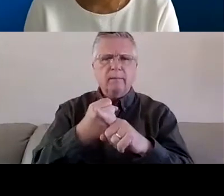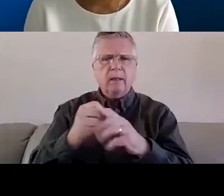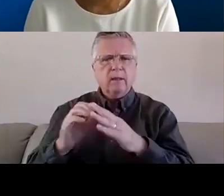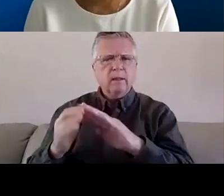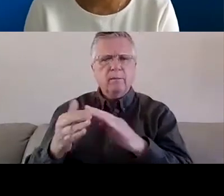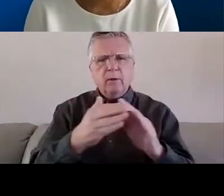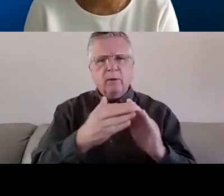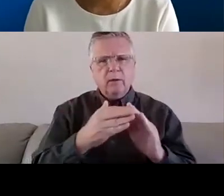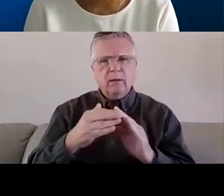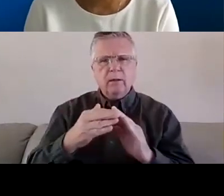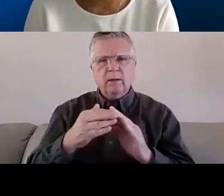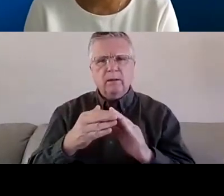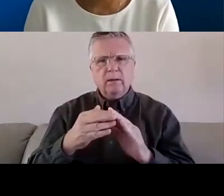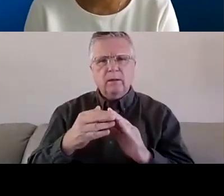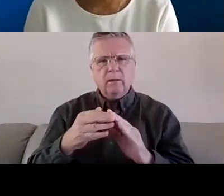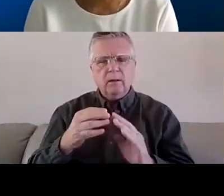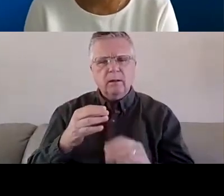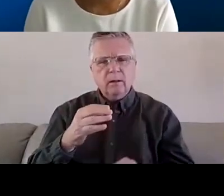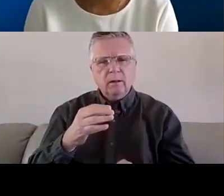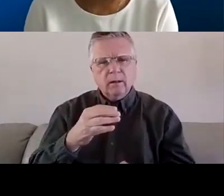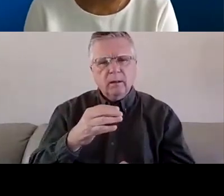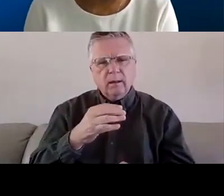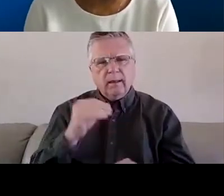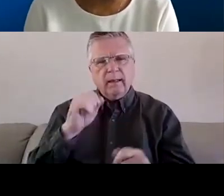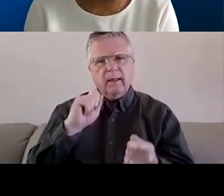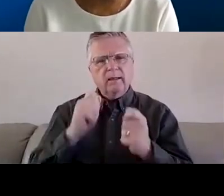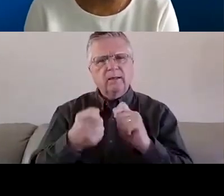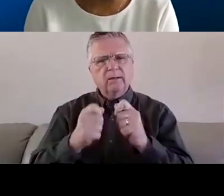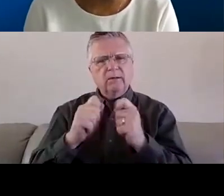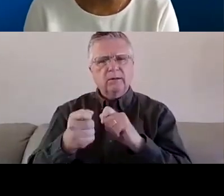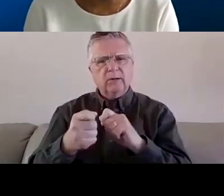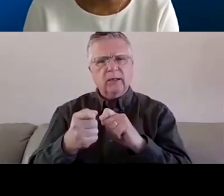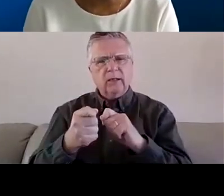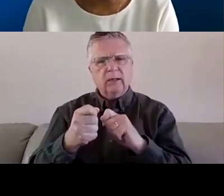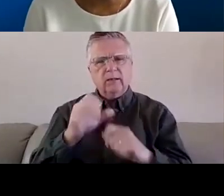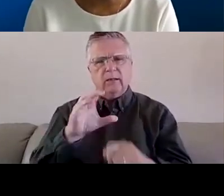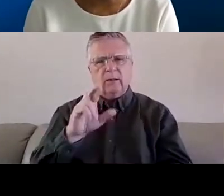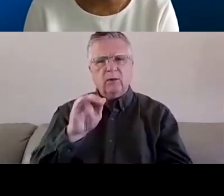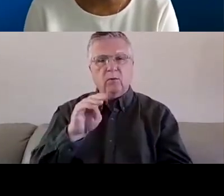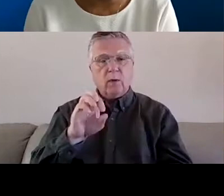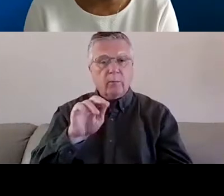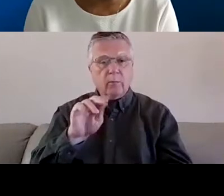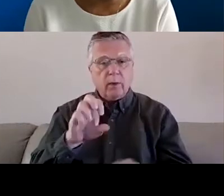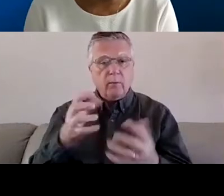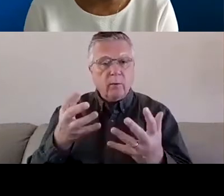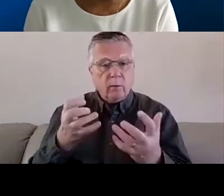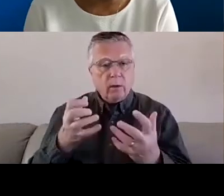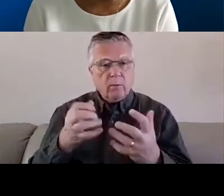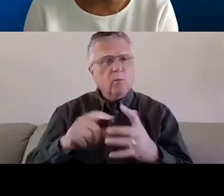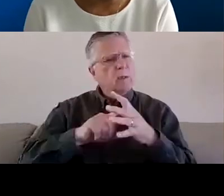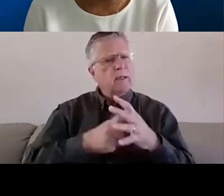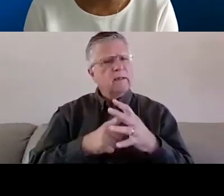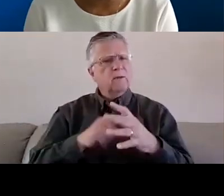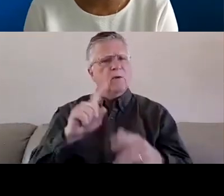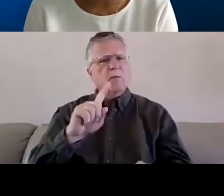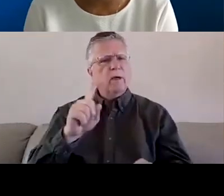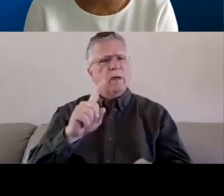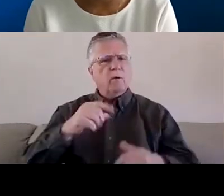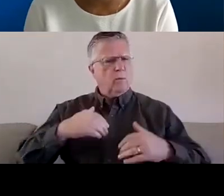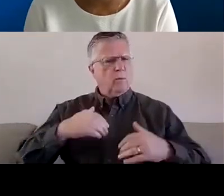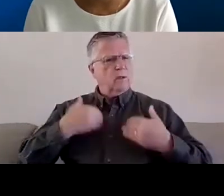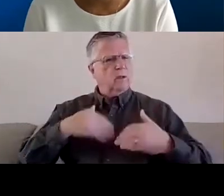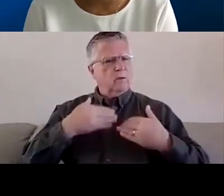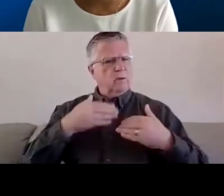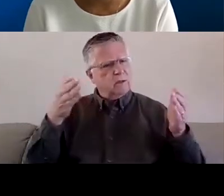avoid crime and change the crime rate, let's start with the youth. Let's focus on the youth to turn